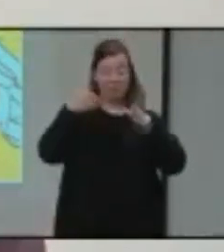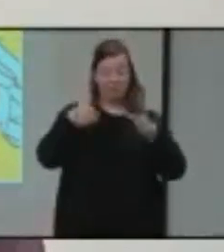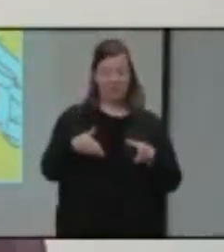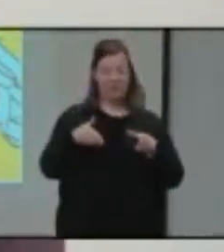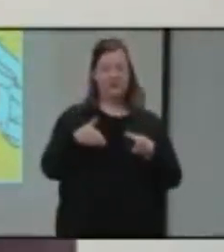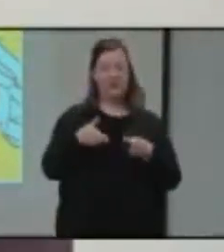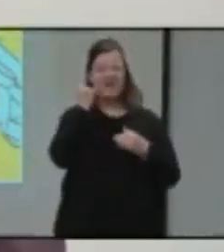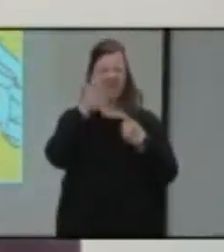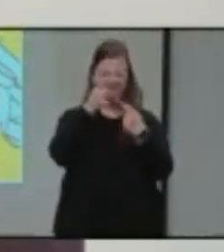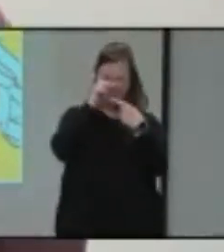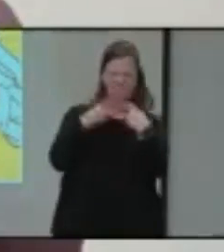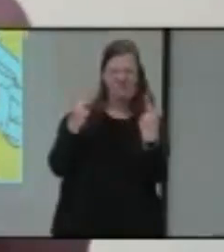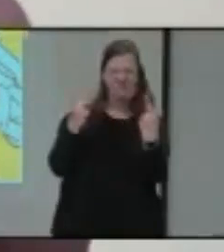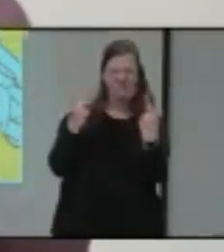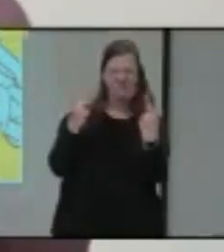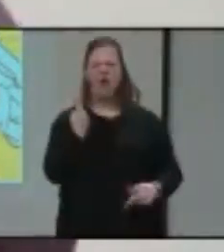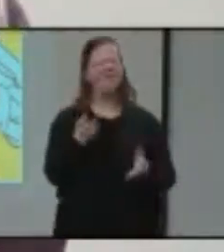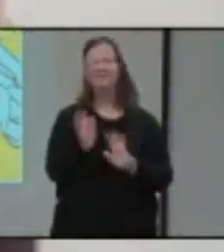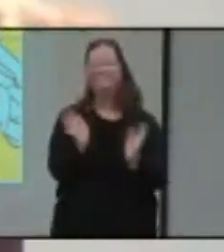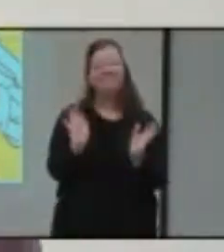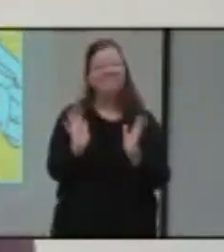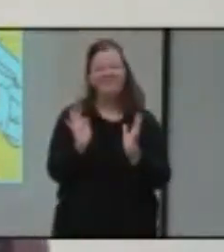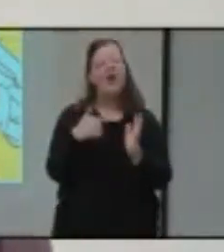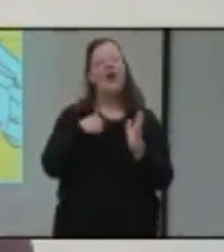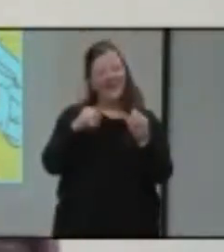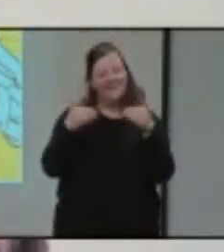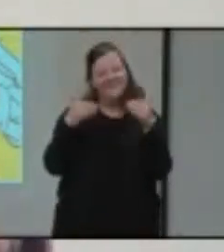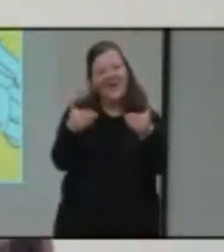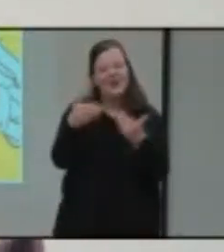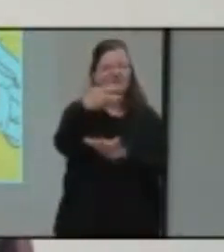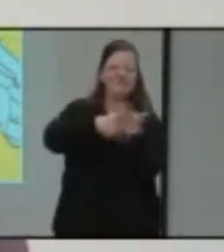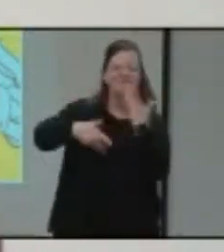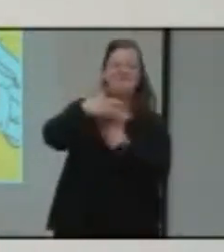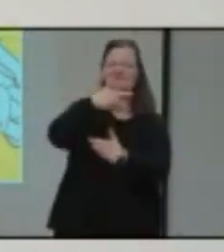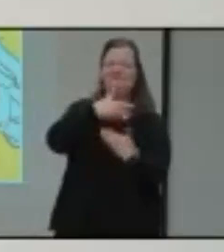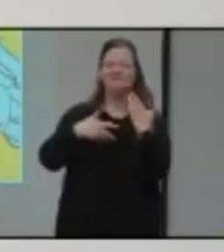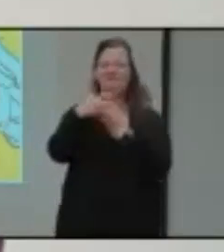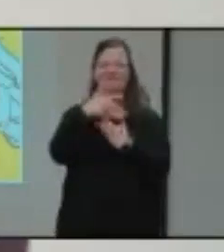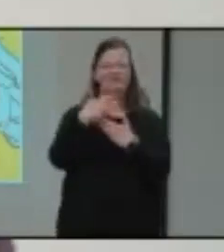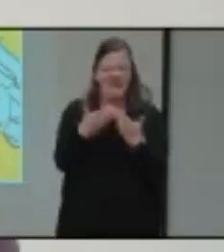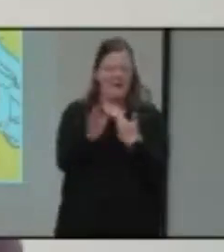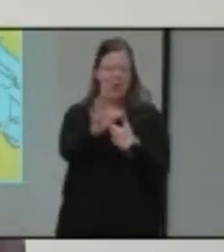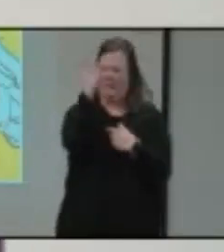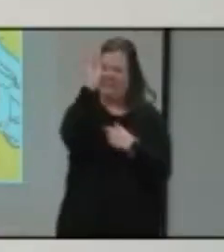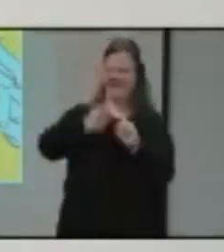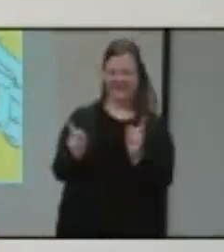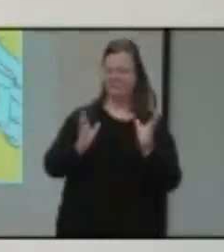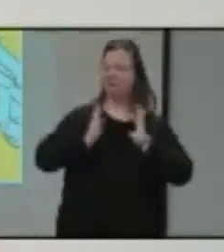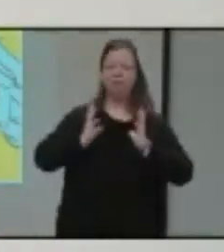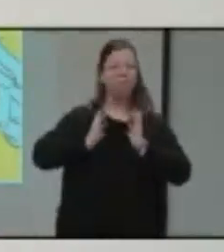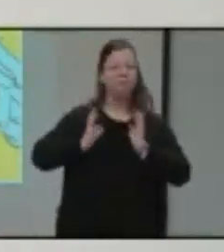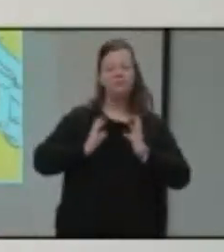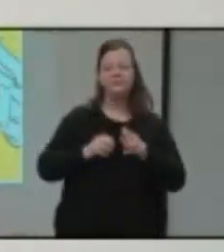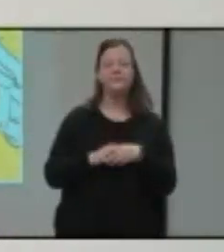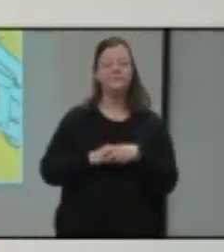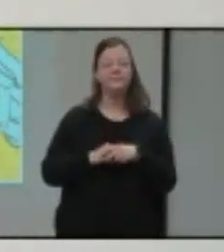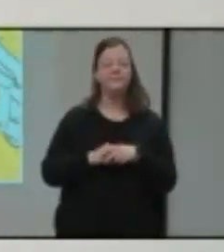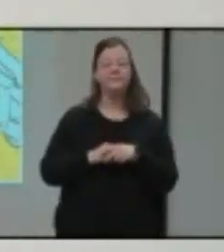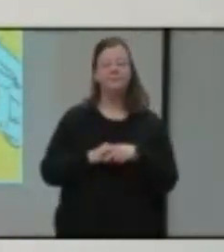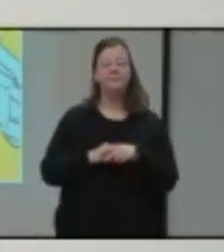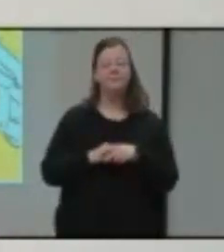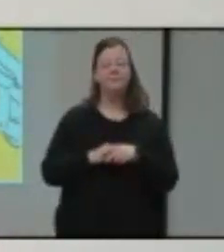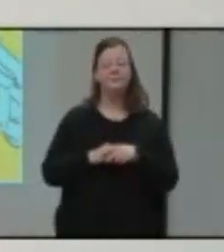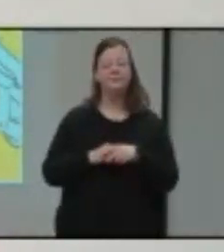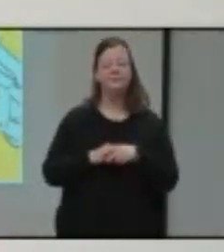disagreements personal, or I'm not a person that can't get along with someone just because they feel a different way than I do, right?